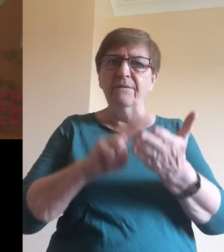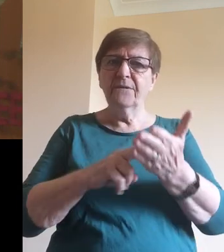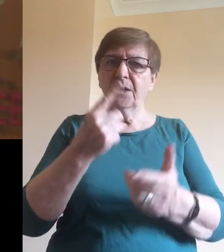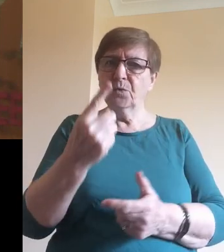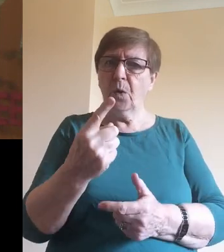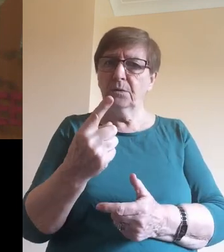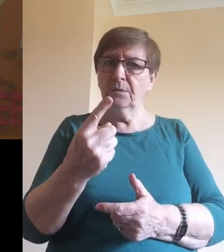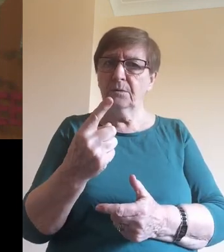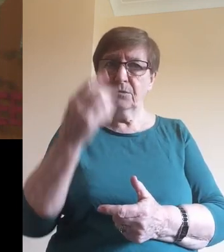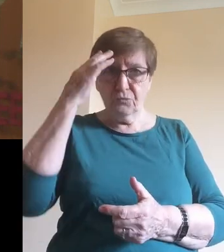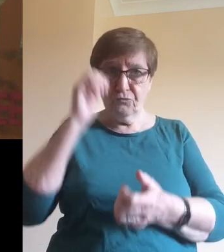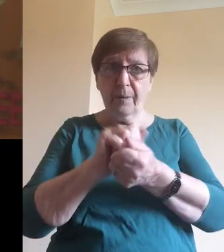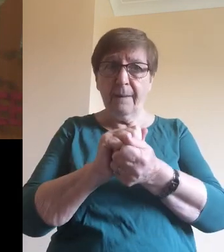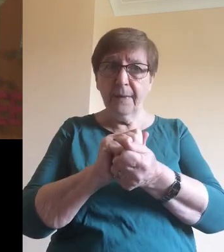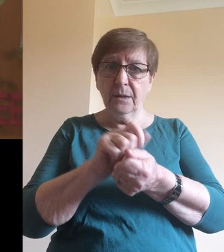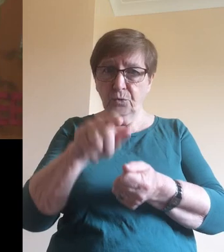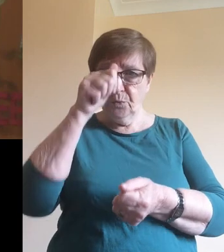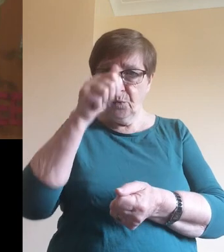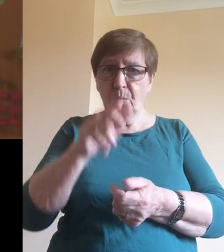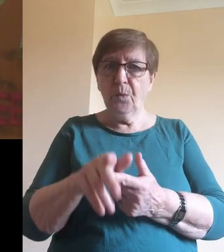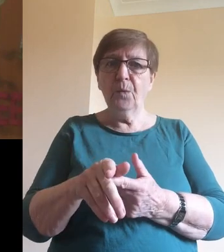Do you remember? John chapter 1, verse